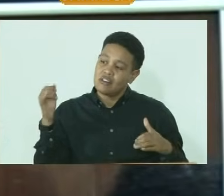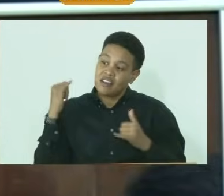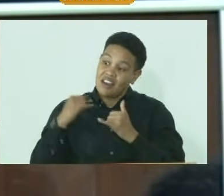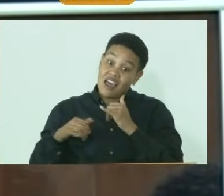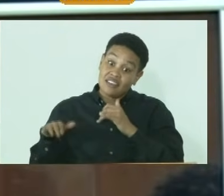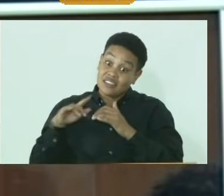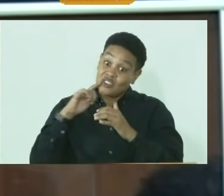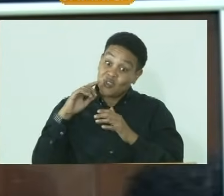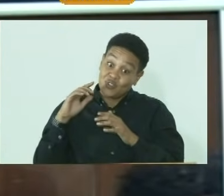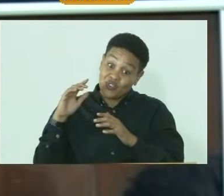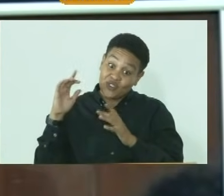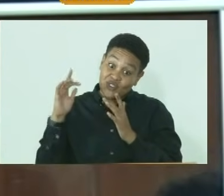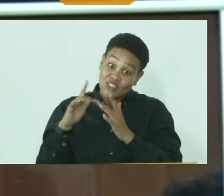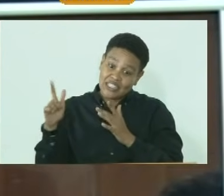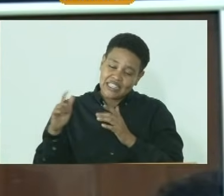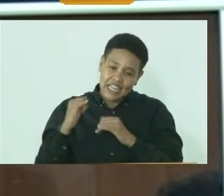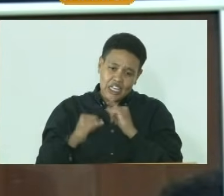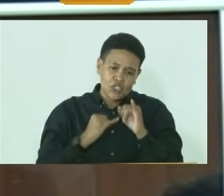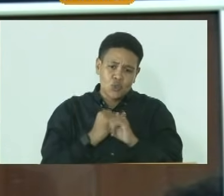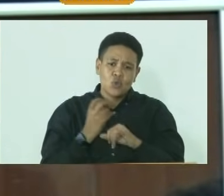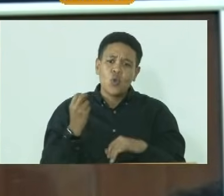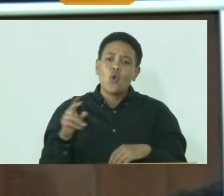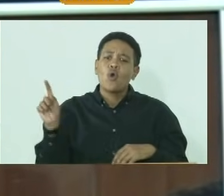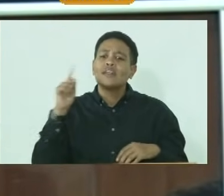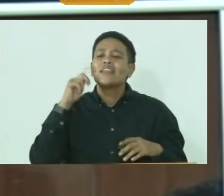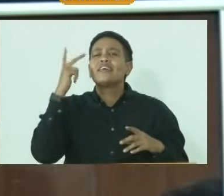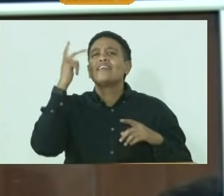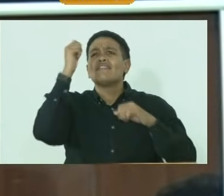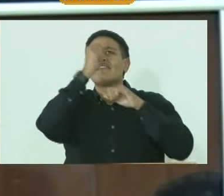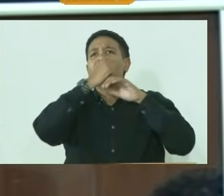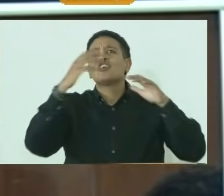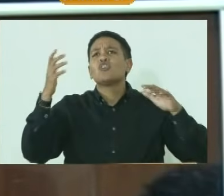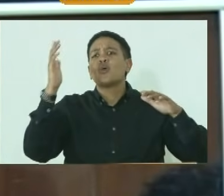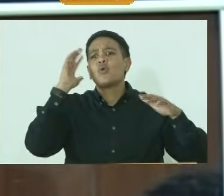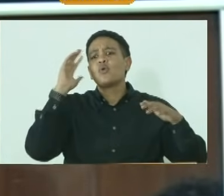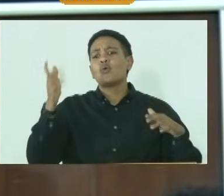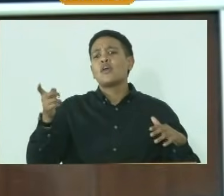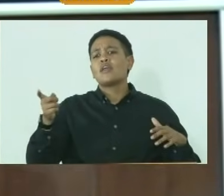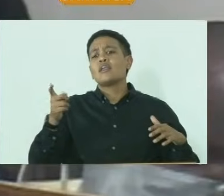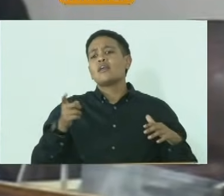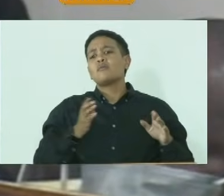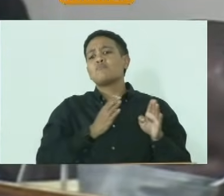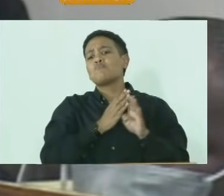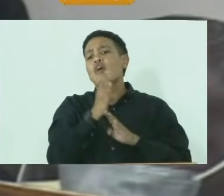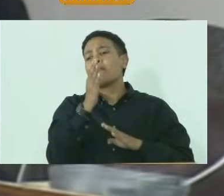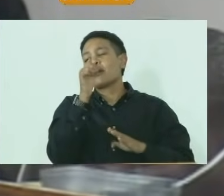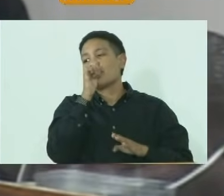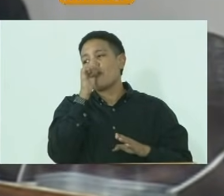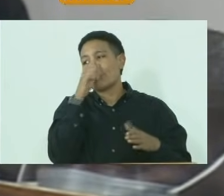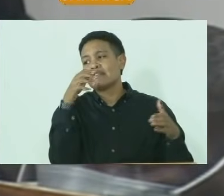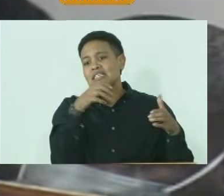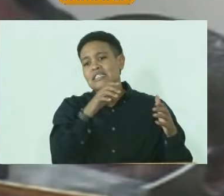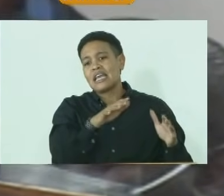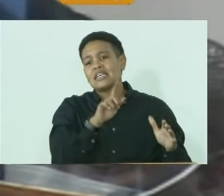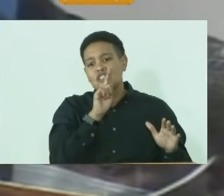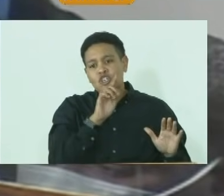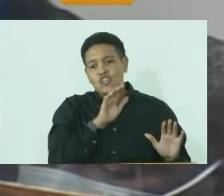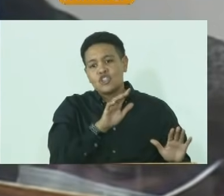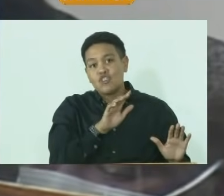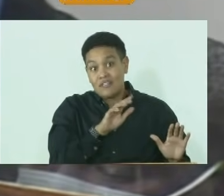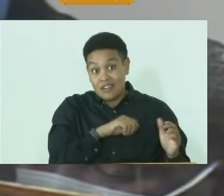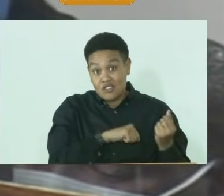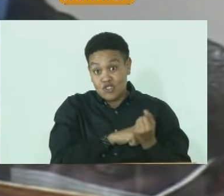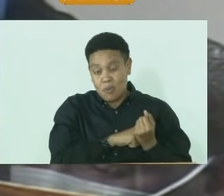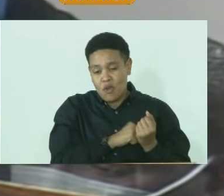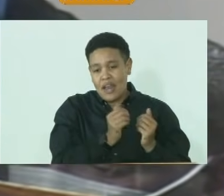the institutions? Or is the vision that it is going to be primarily private sector driven and led